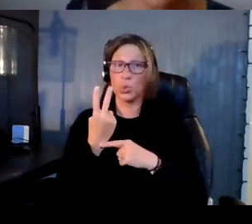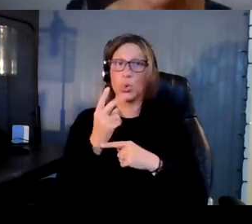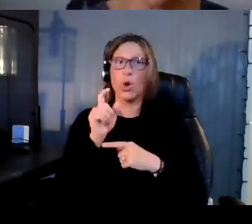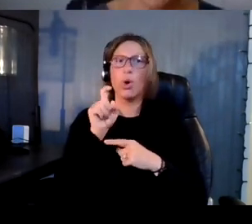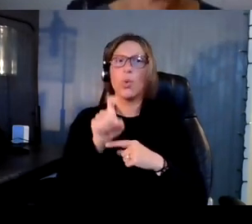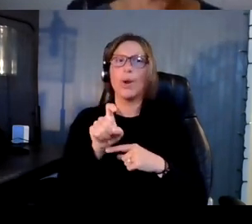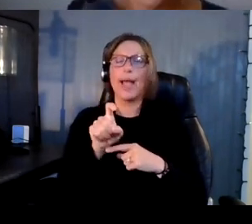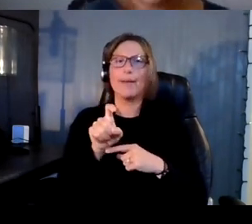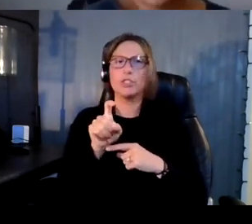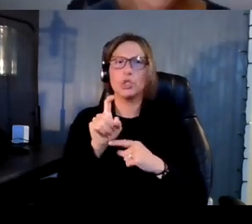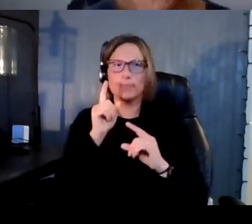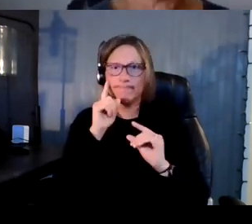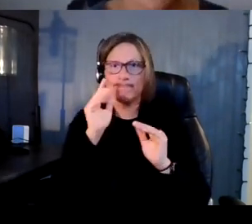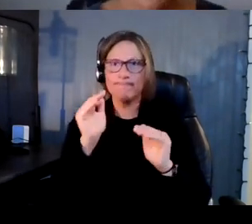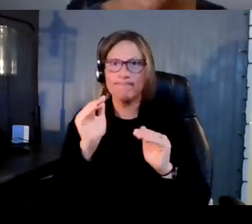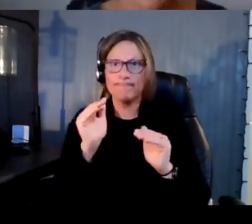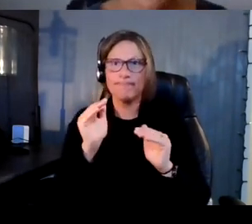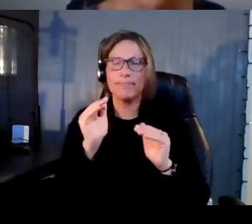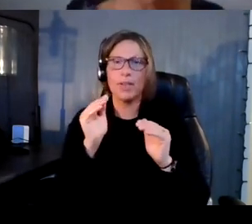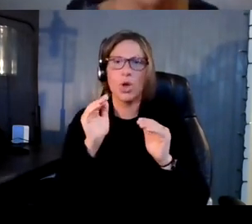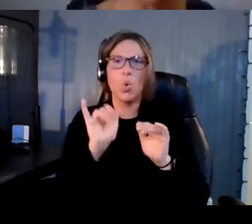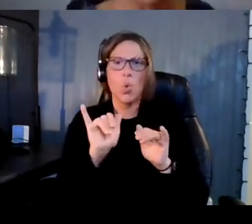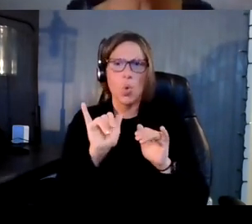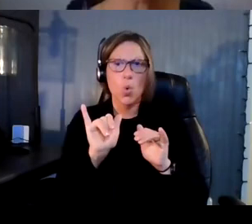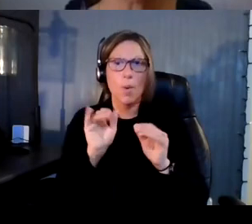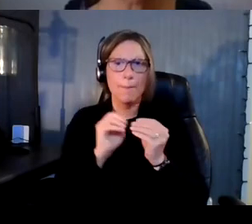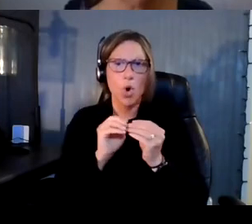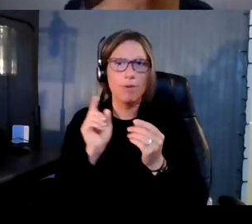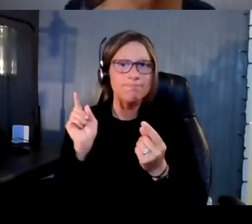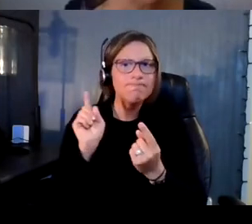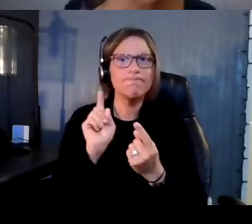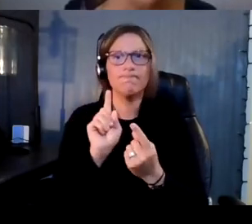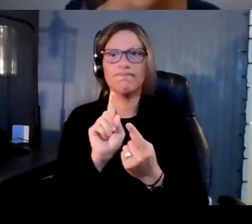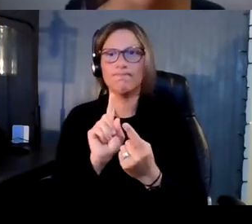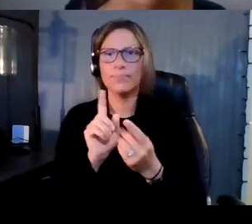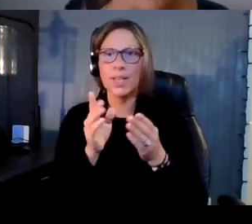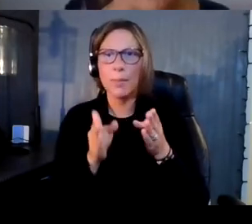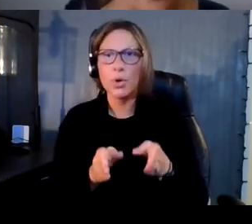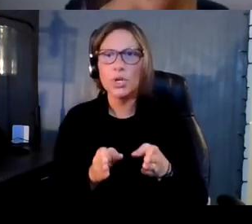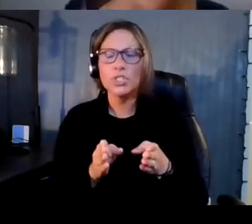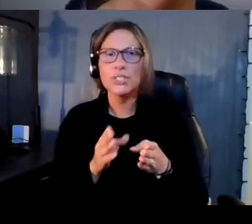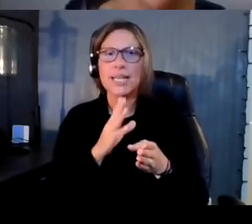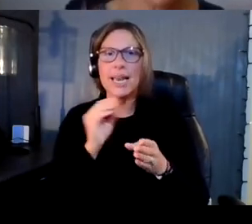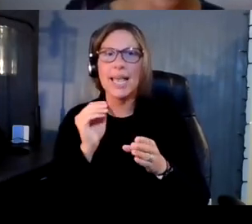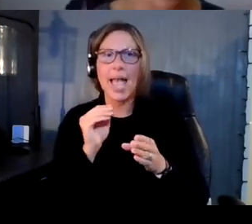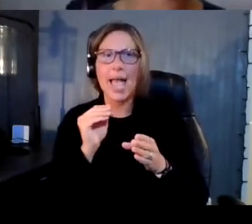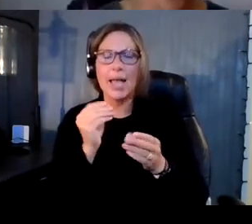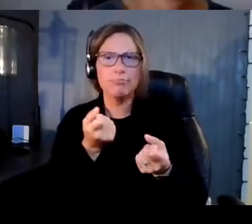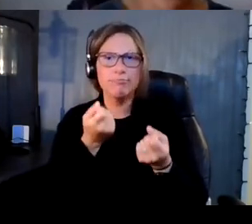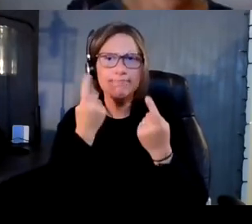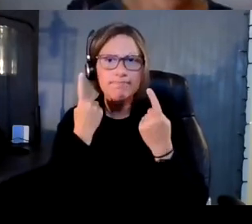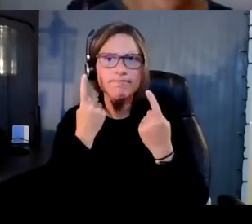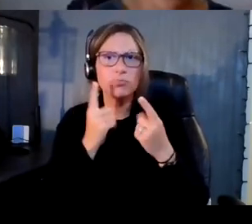level where they're orienting towards people and may begin to attend to their behaviors. And